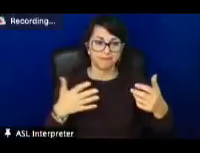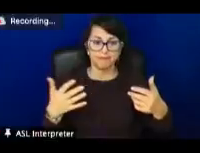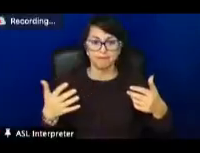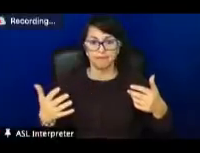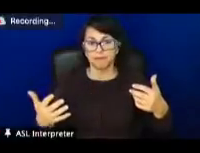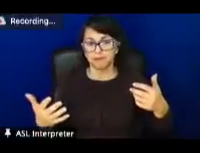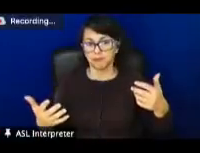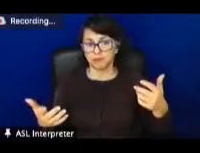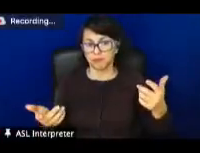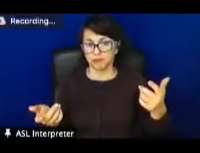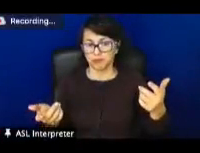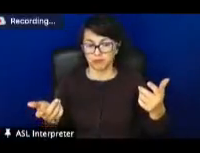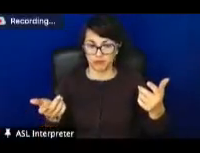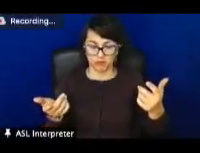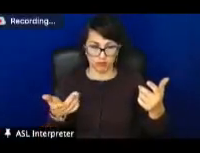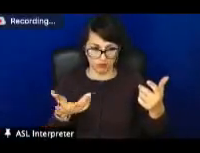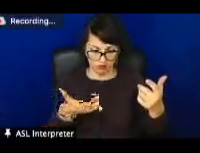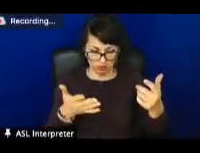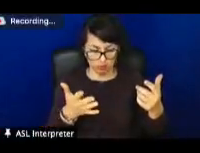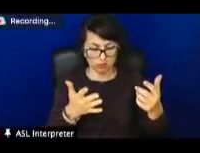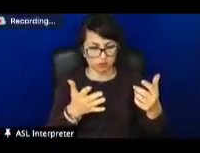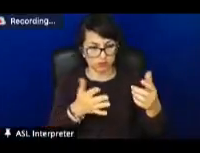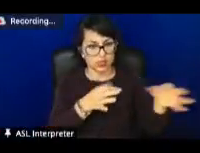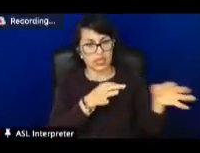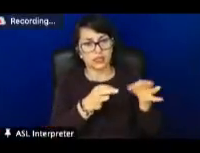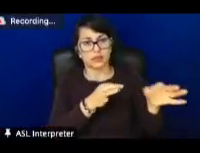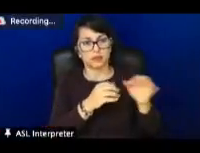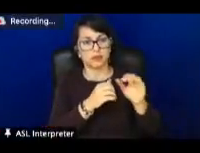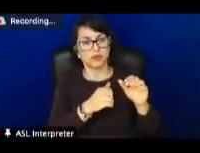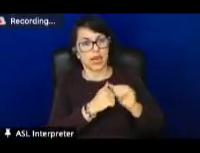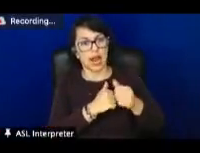directing the public to participate in different ways.